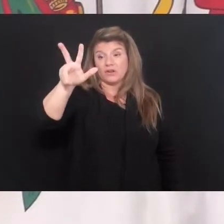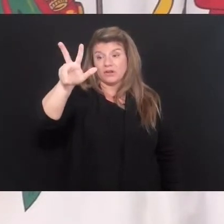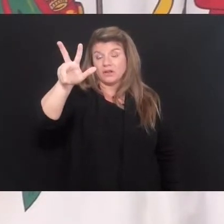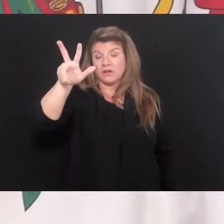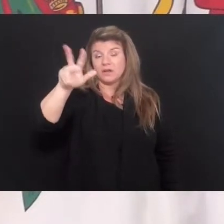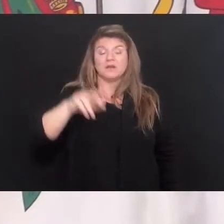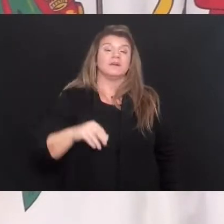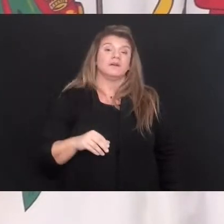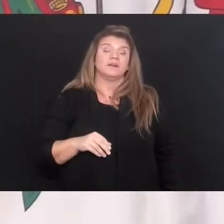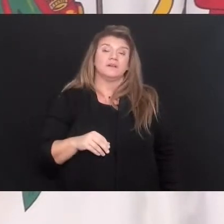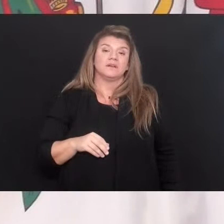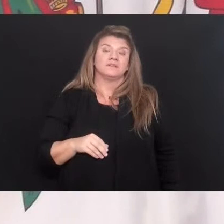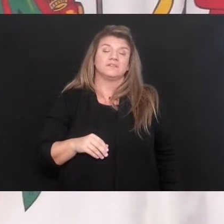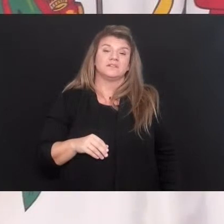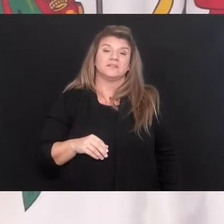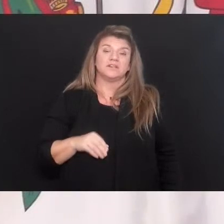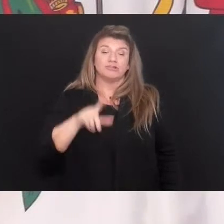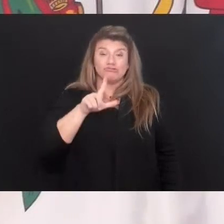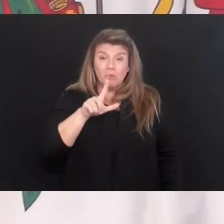death, a